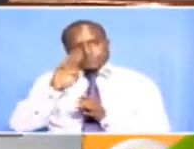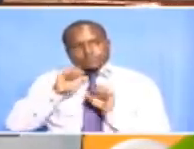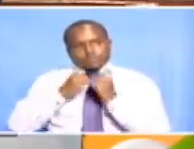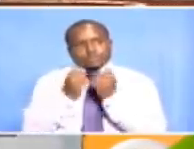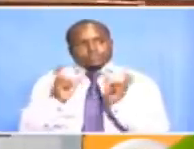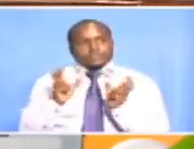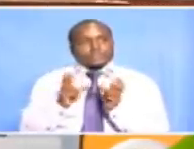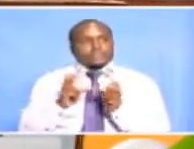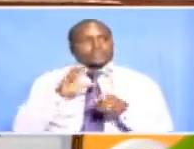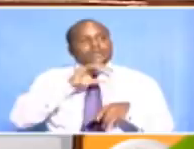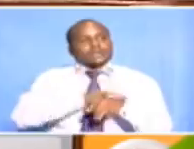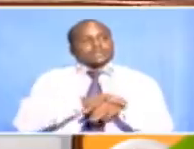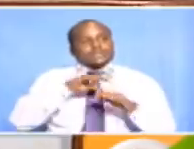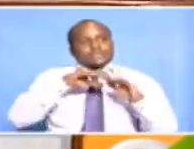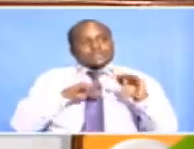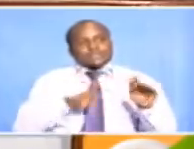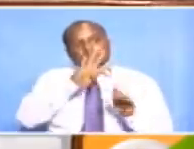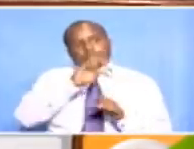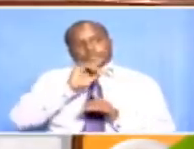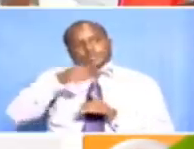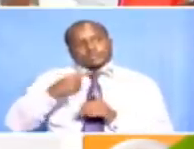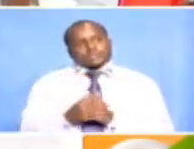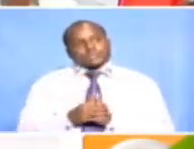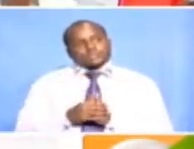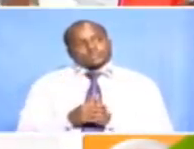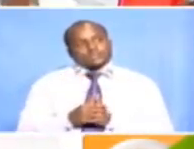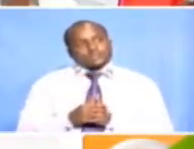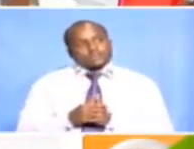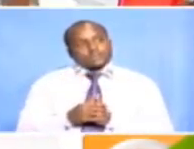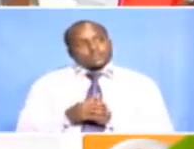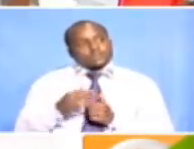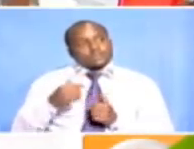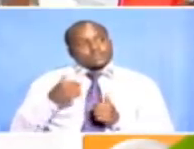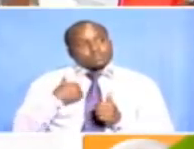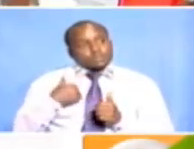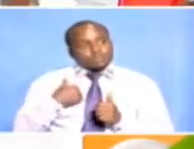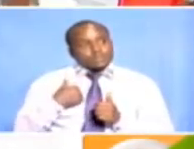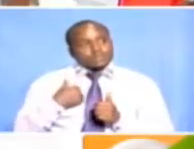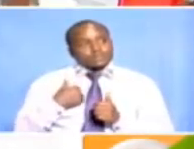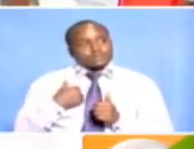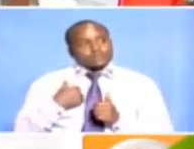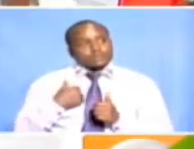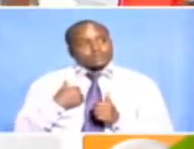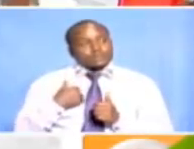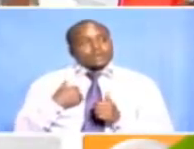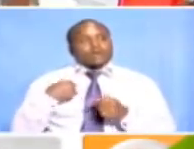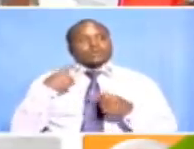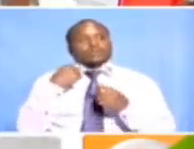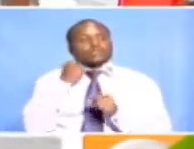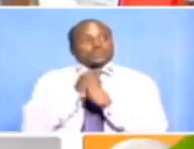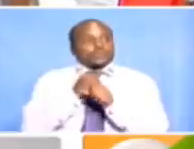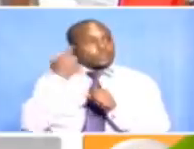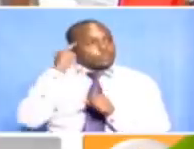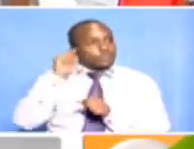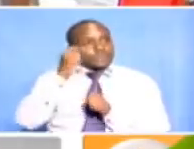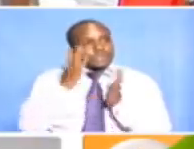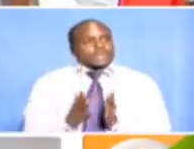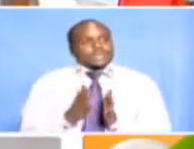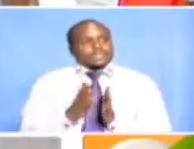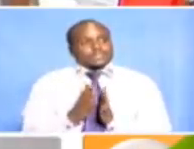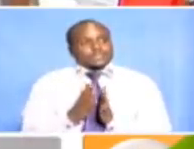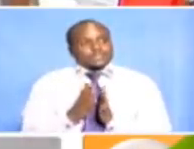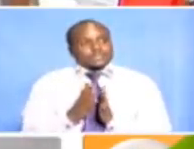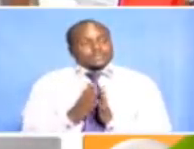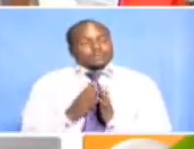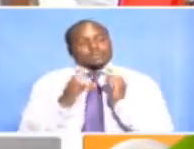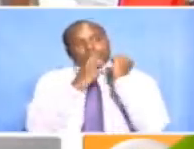garnered less than 40,000 votes. So mimi nitaendelea kufanya kazi wale wa Kenya wajui kizungu huko chini. Yeah, wale wa mama watoto wao wanakufa